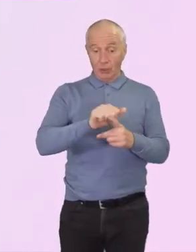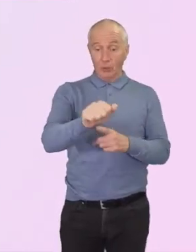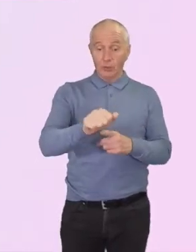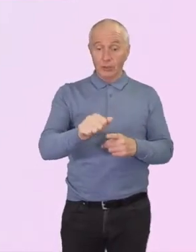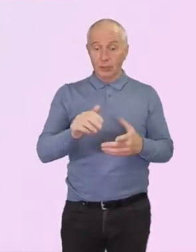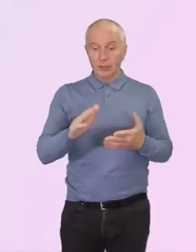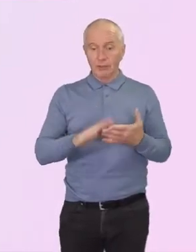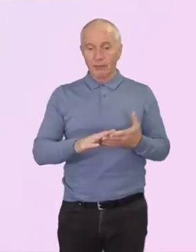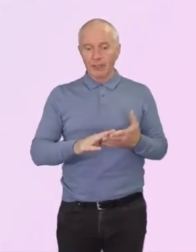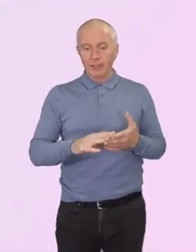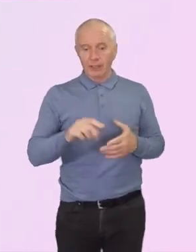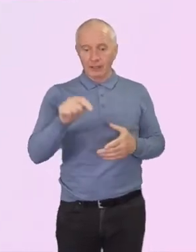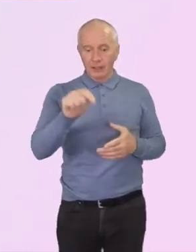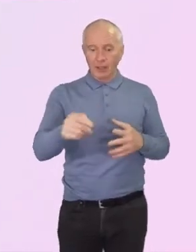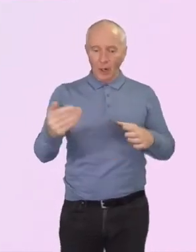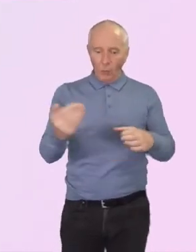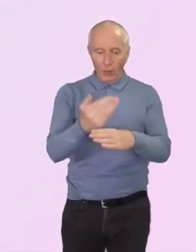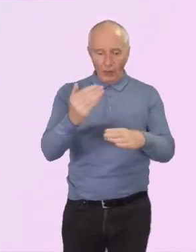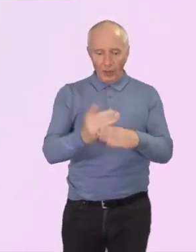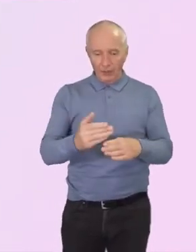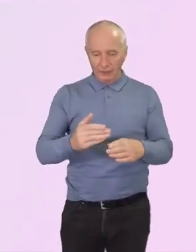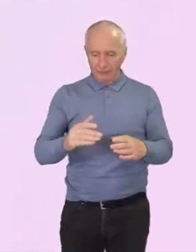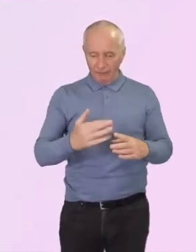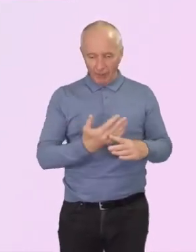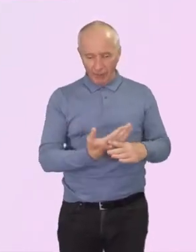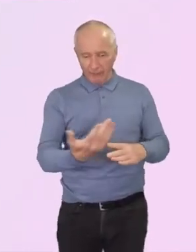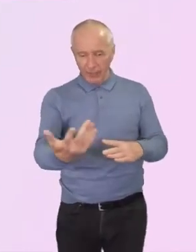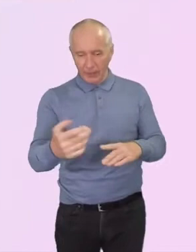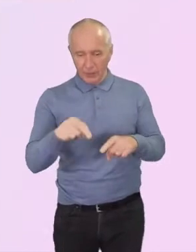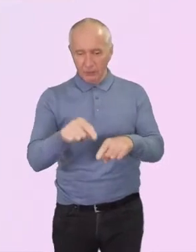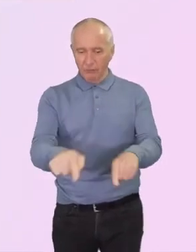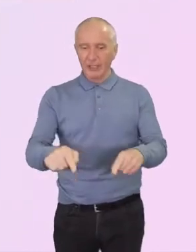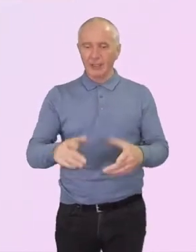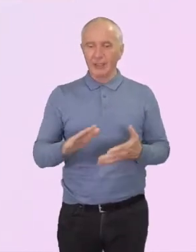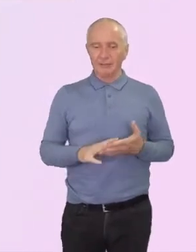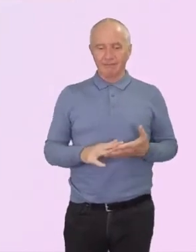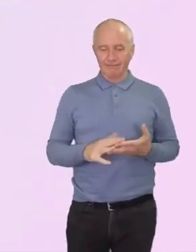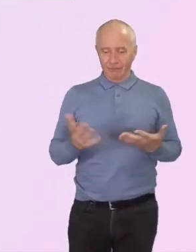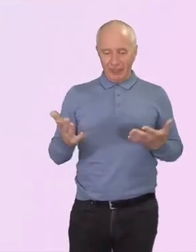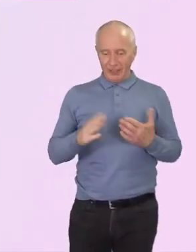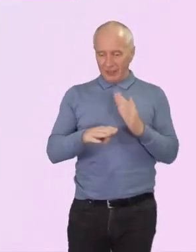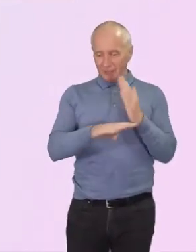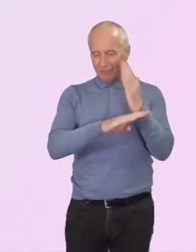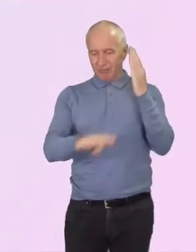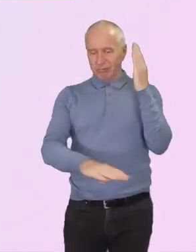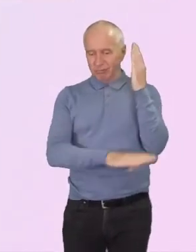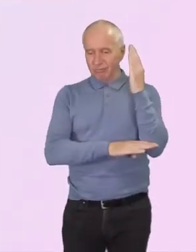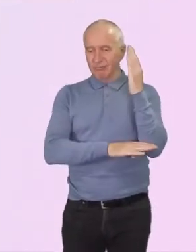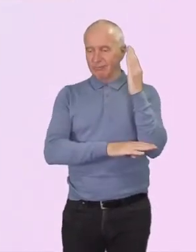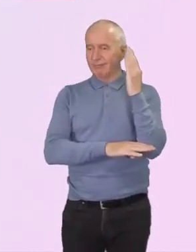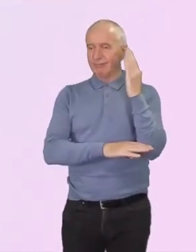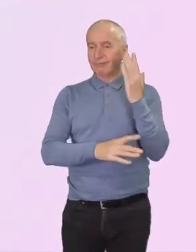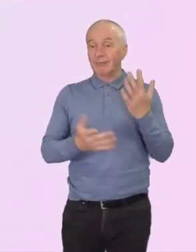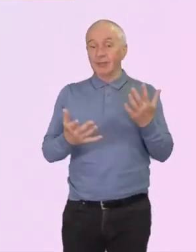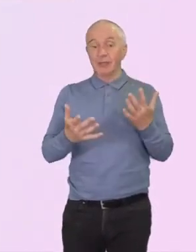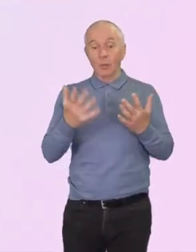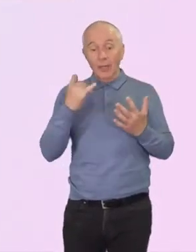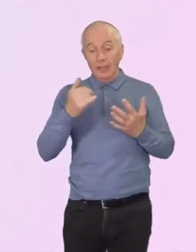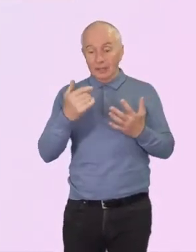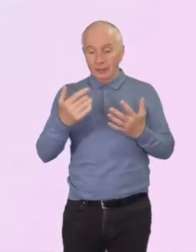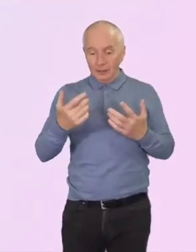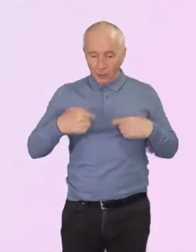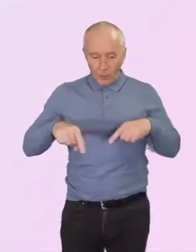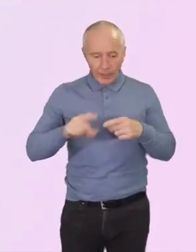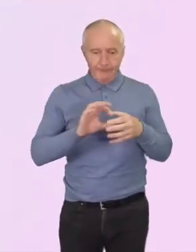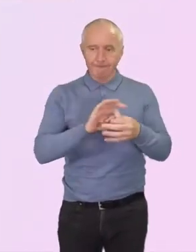campesino, a worker of the field really carries negligible status. But when we read the Bible together, we